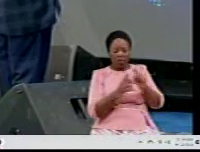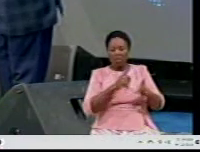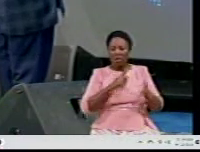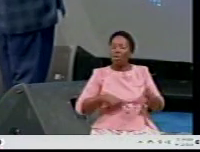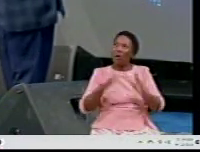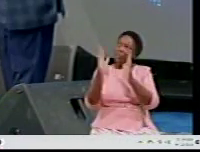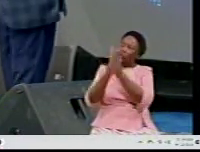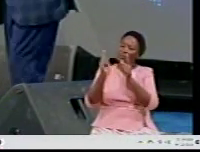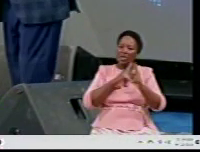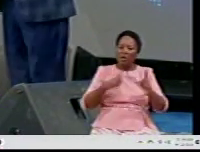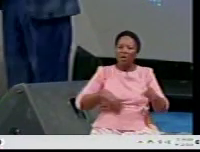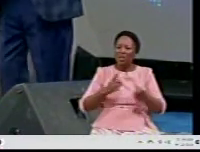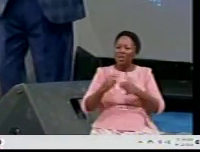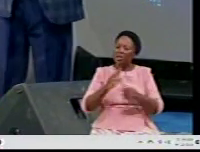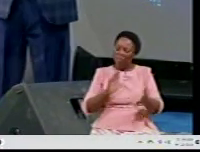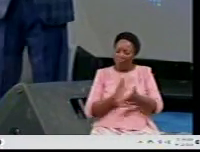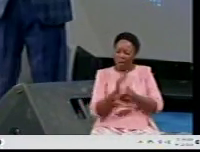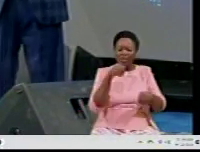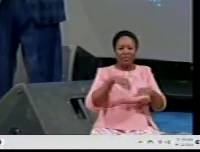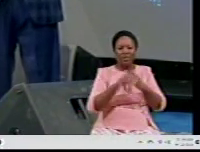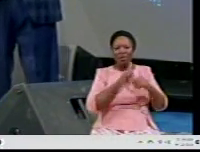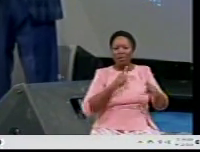they believe on the Lord, and